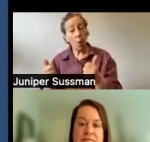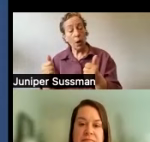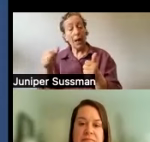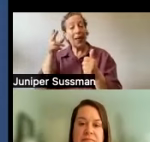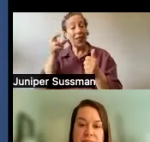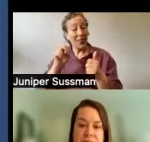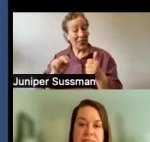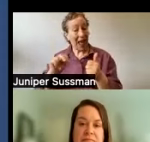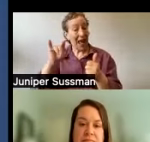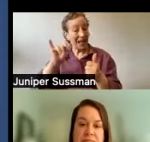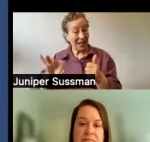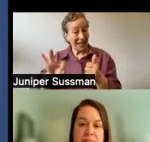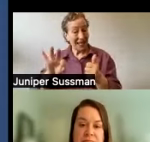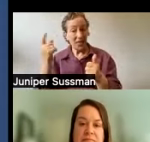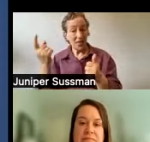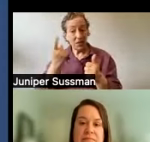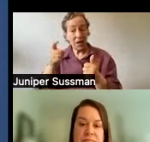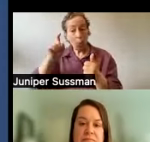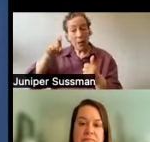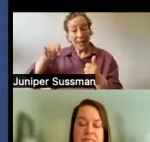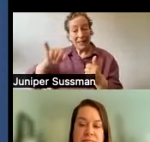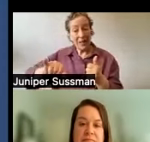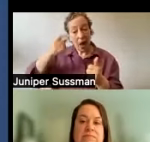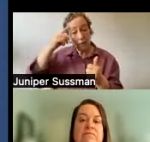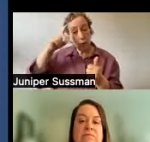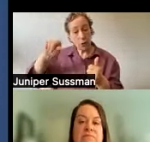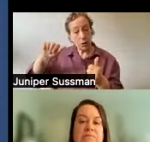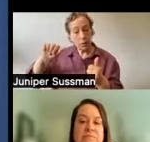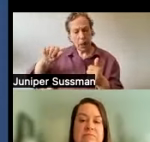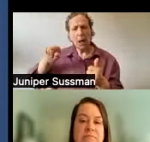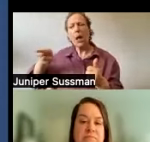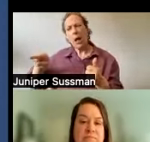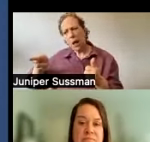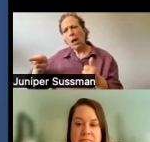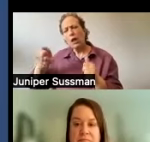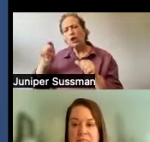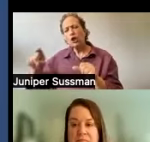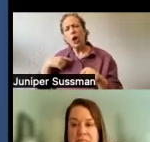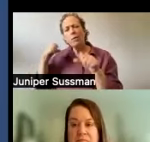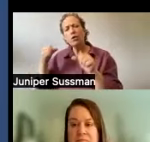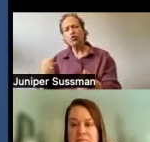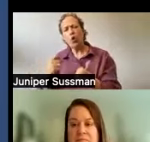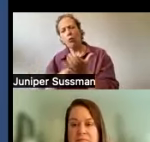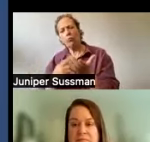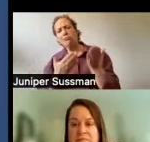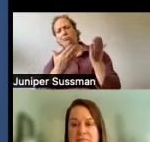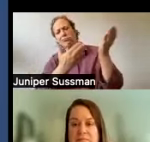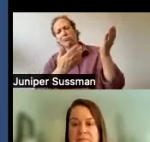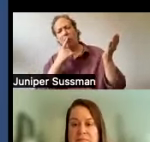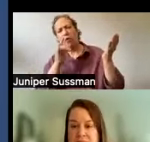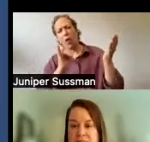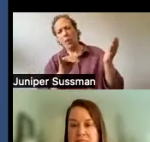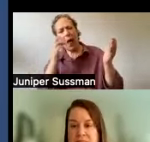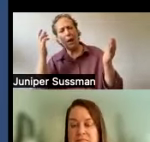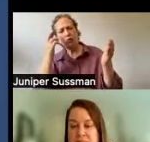work remotely because of a disability is much better positioned to ask for that ability as a reasonable accommodation, even if